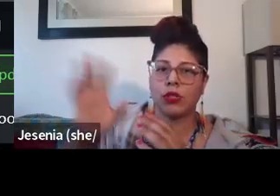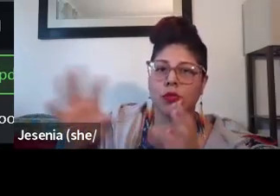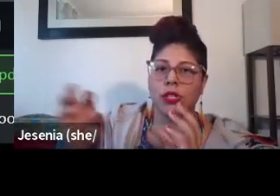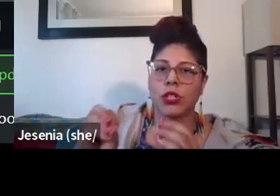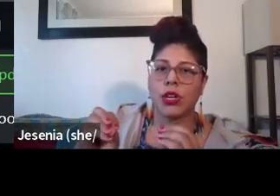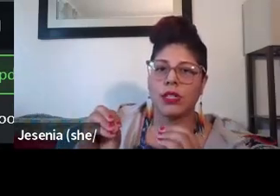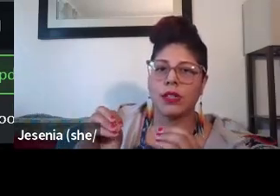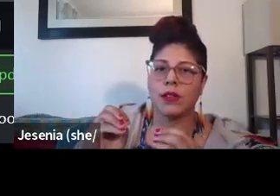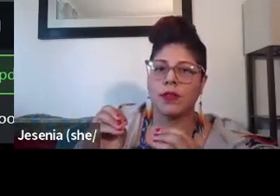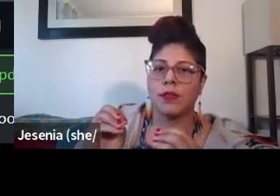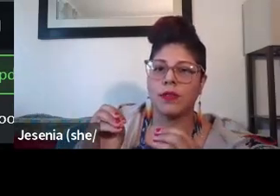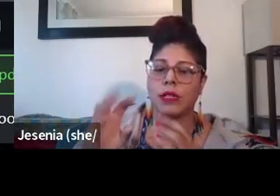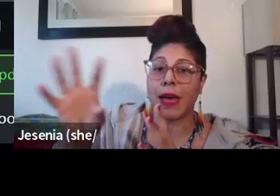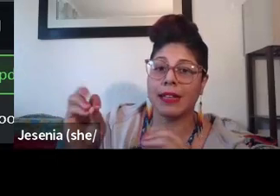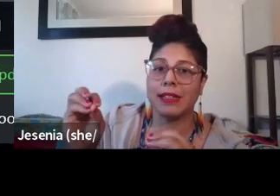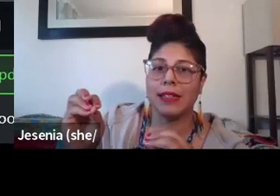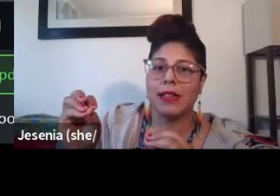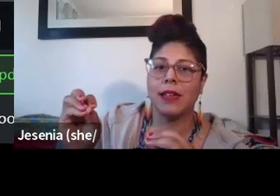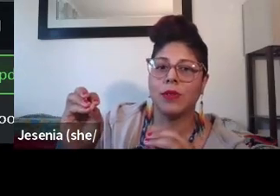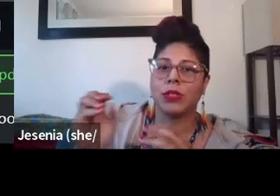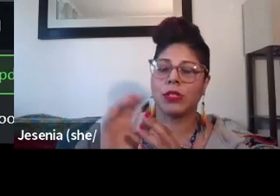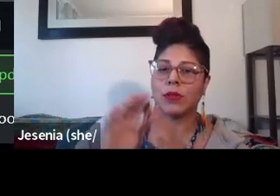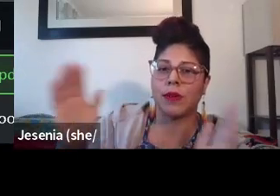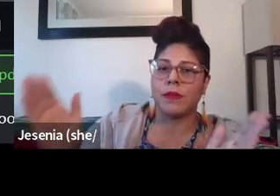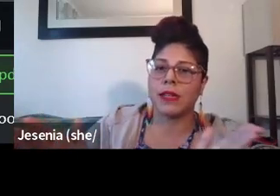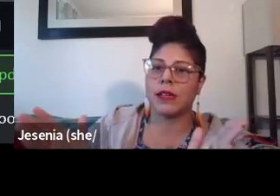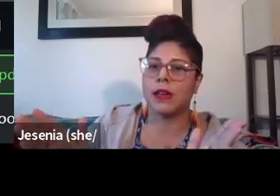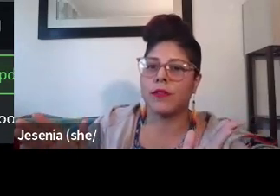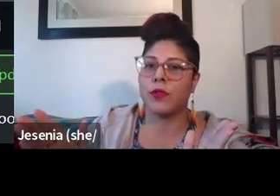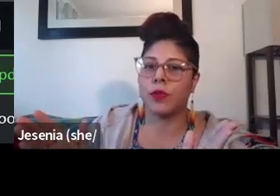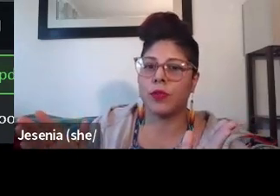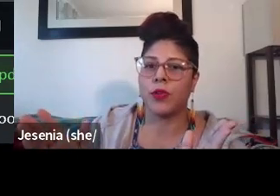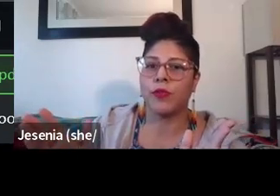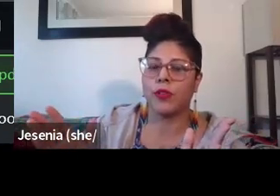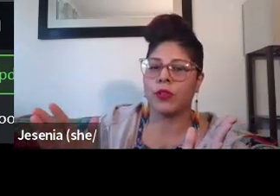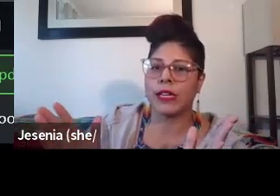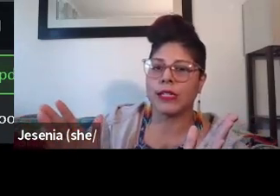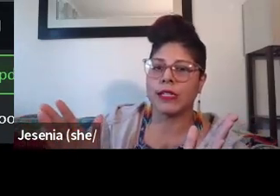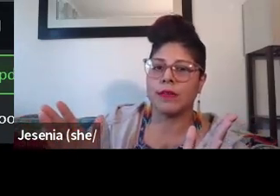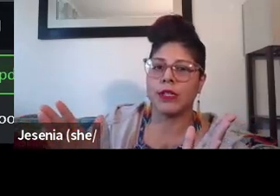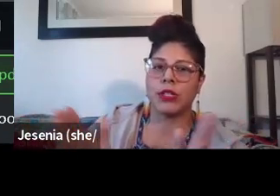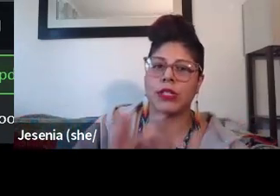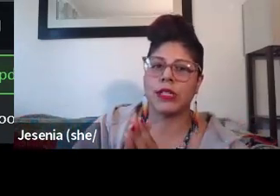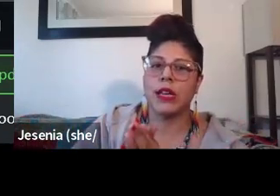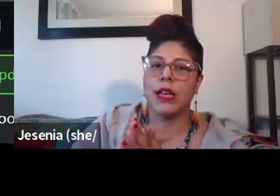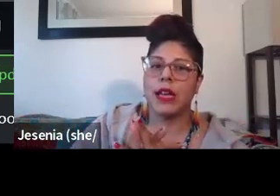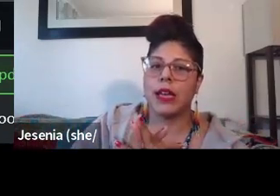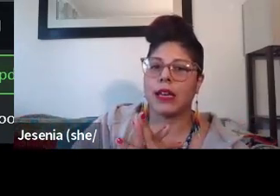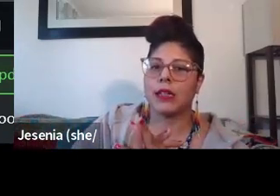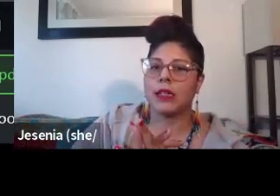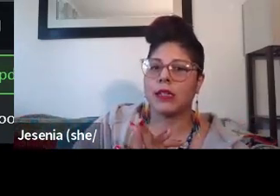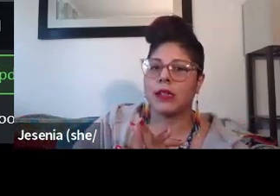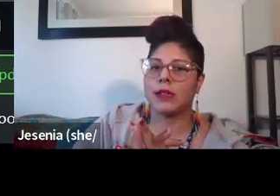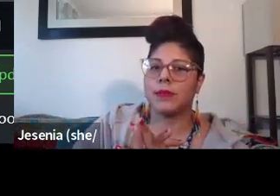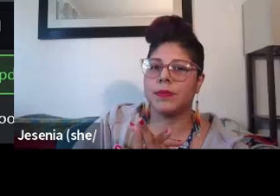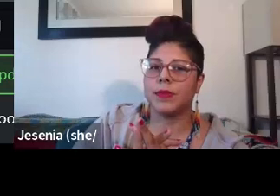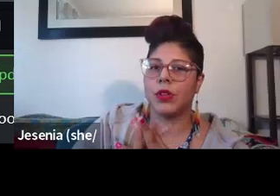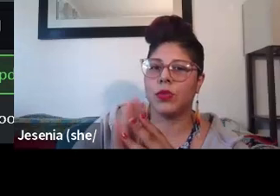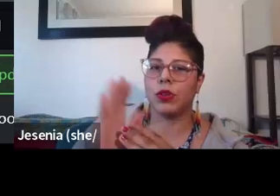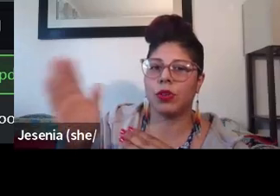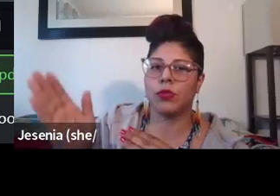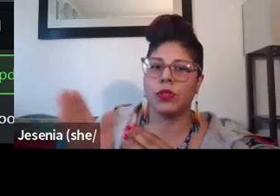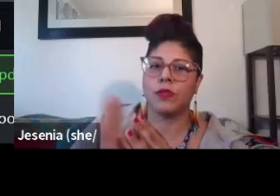to show people that in every way they have, or in any way that they have to support, is a great